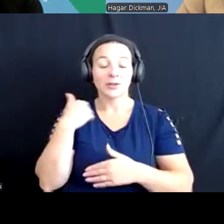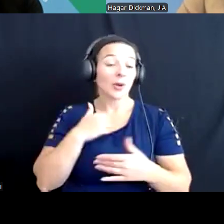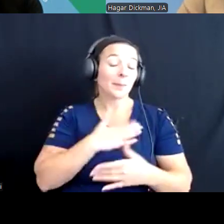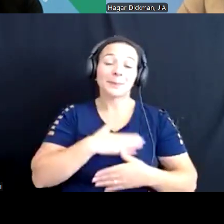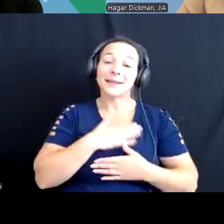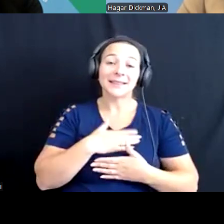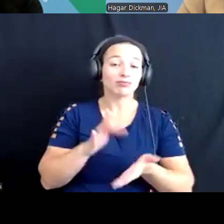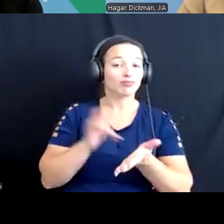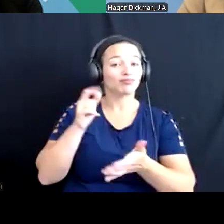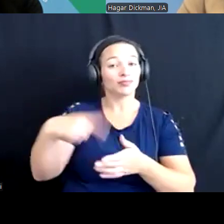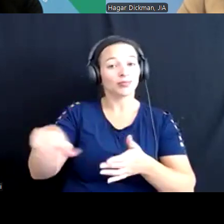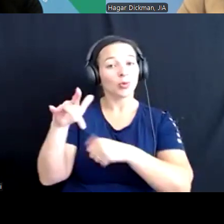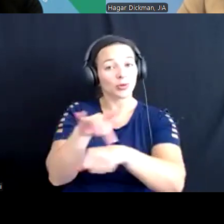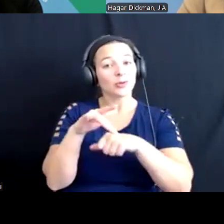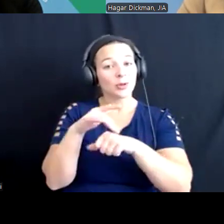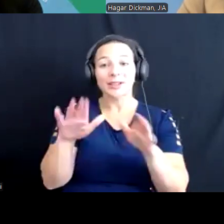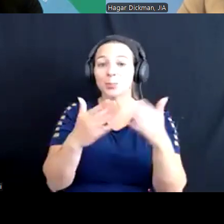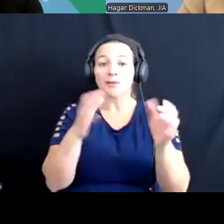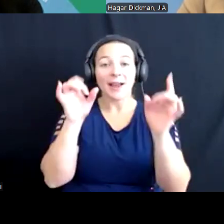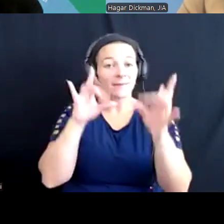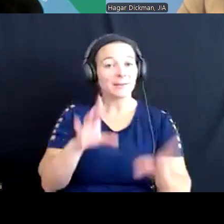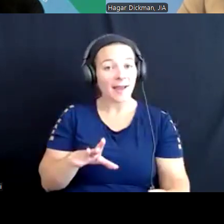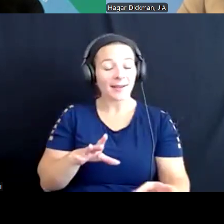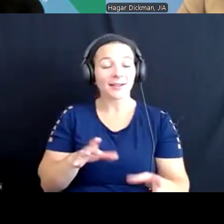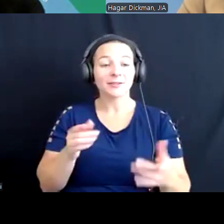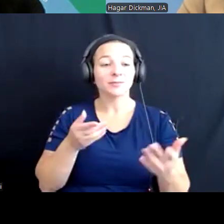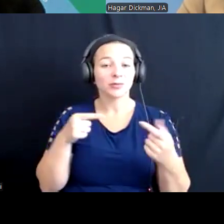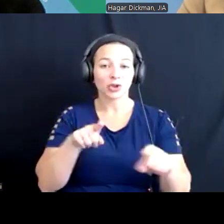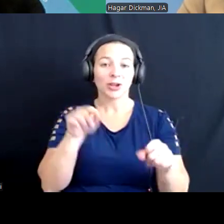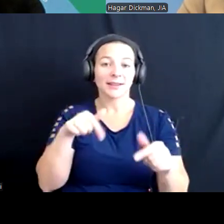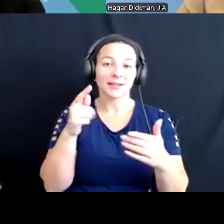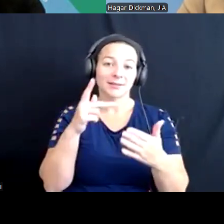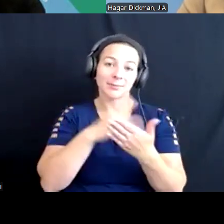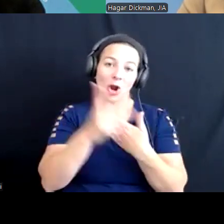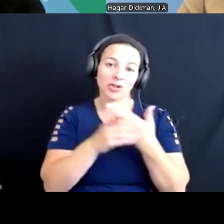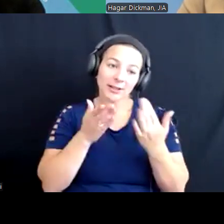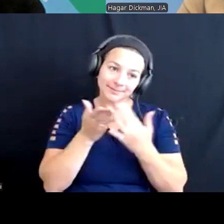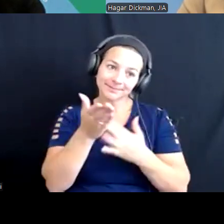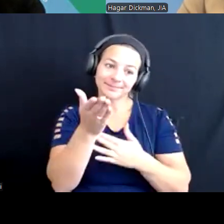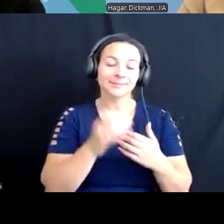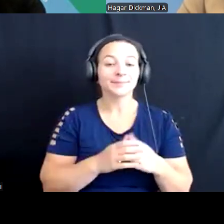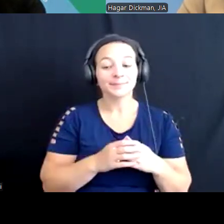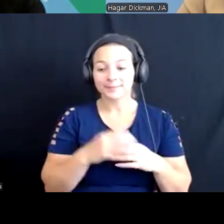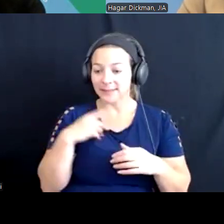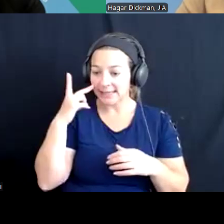resources, provide feedback as we work through this project. And I see